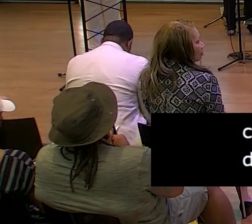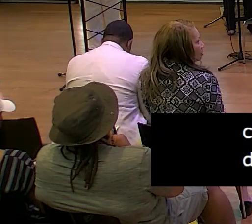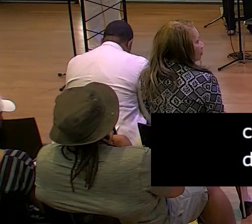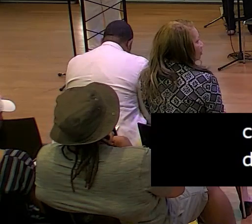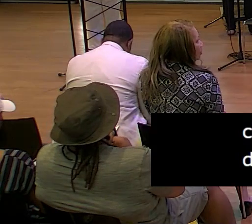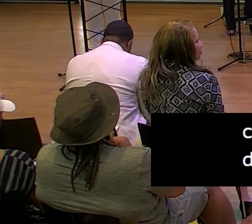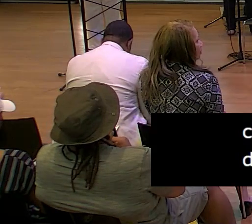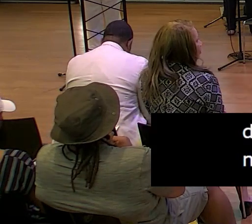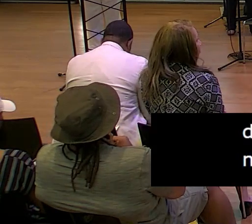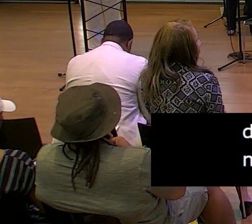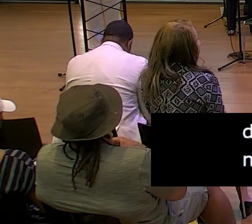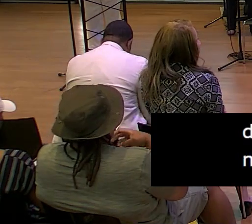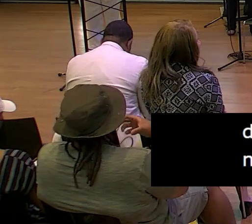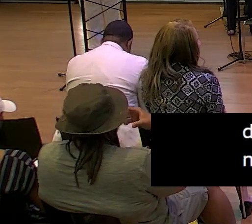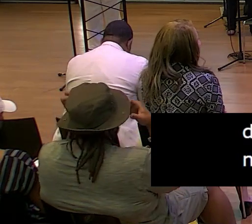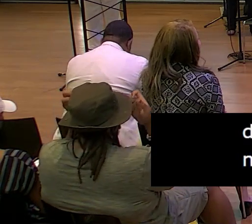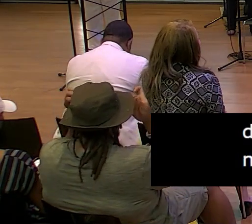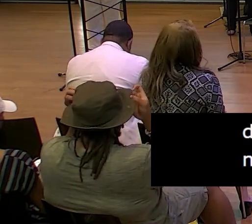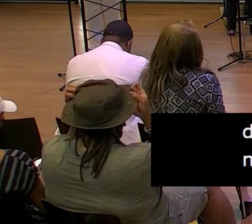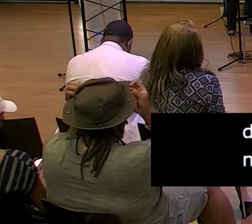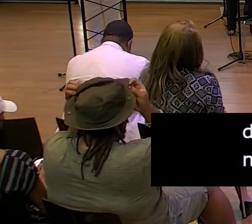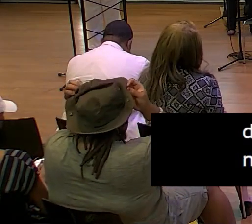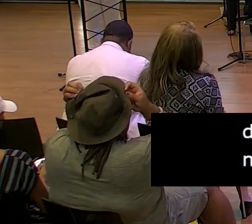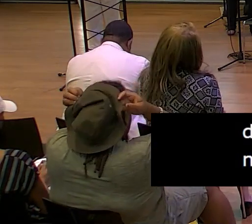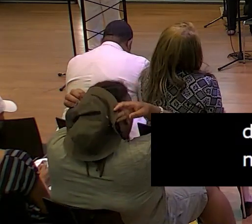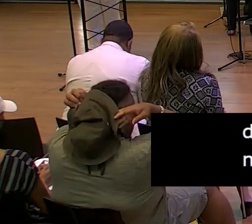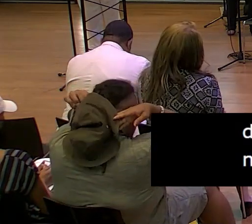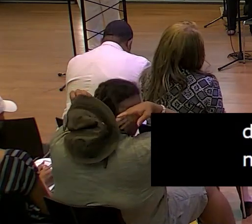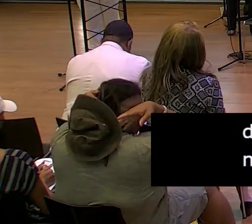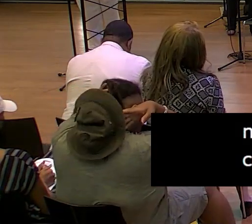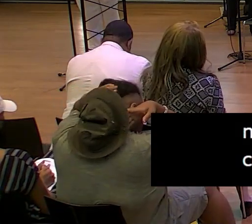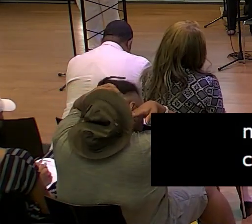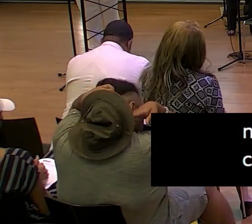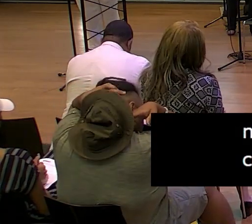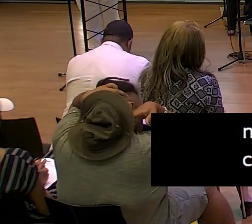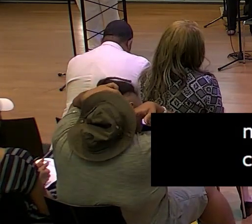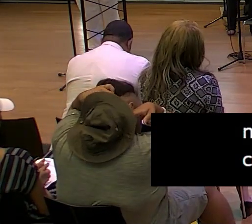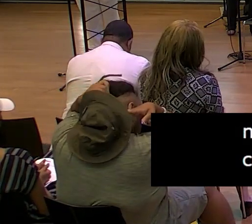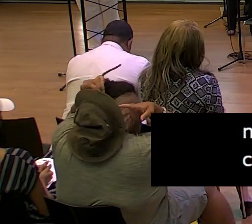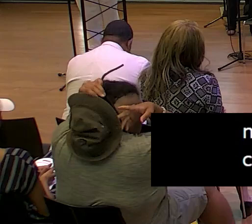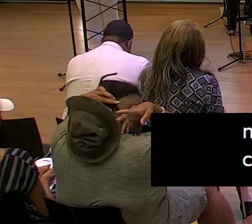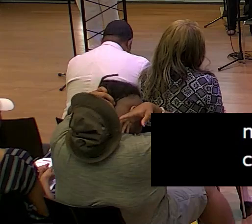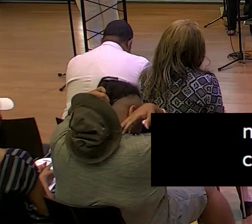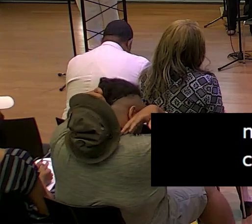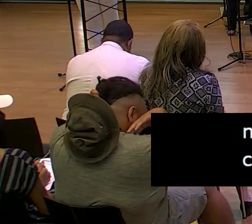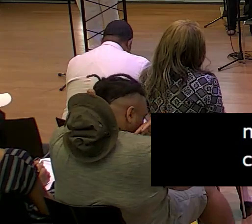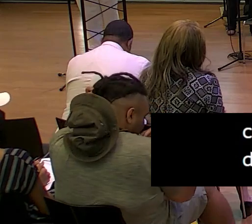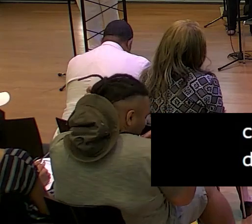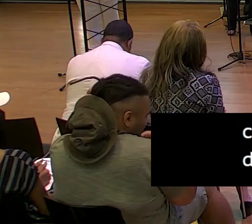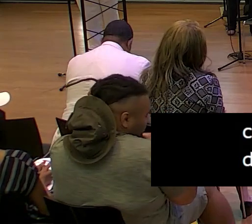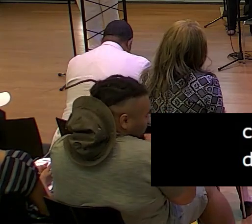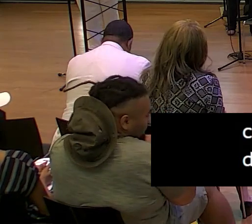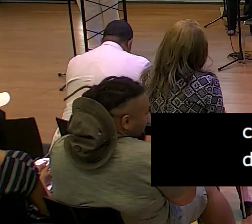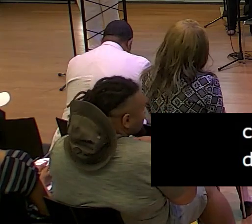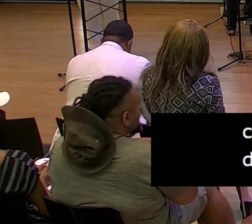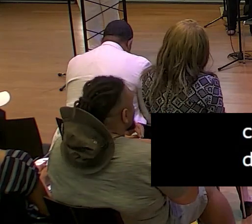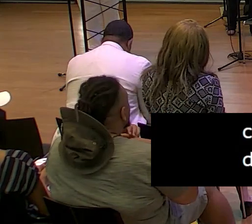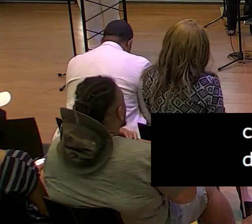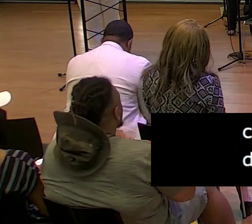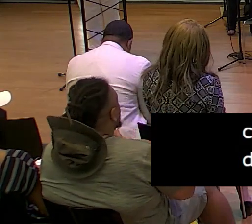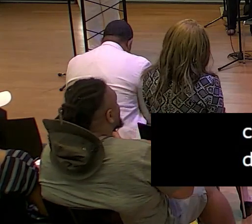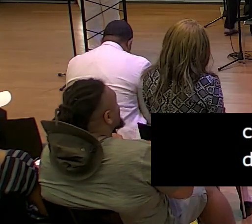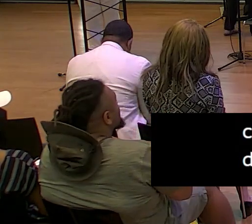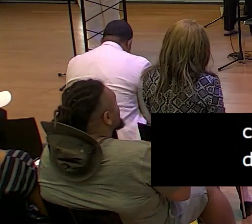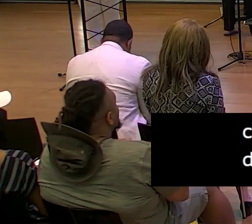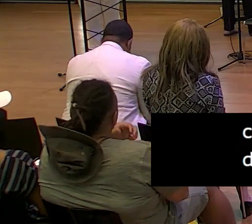Jolie is doing is keeping the streaming going. So we're going to see that across the entire state, and where I'm excited about that. And we got a lot of our state